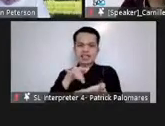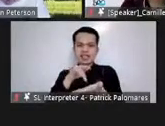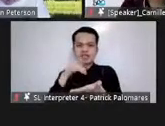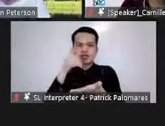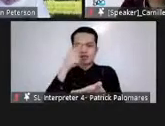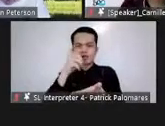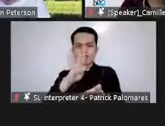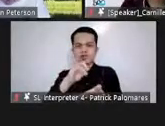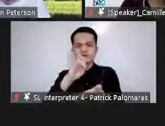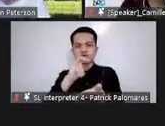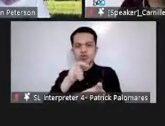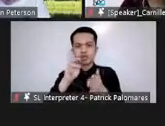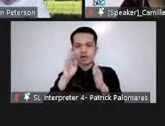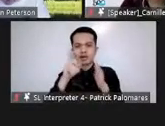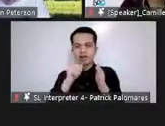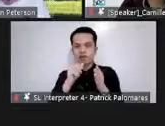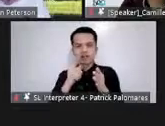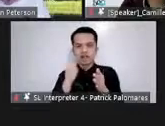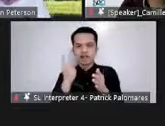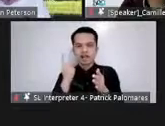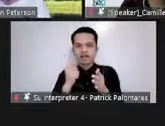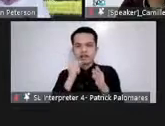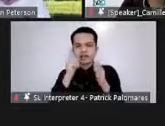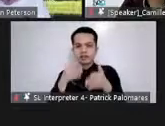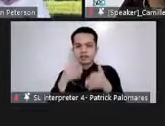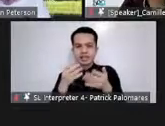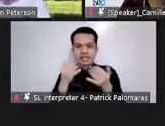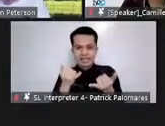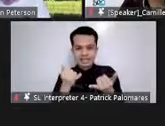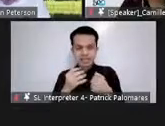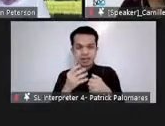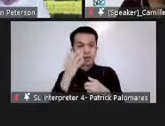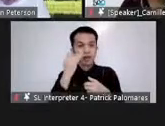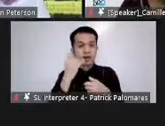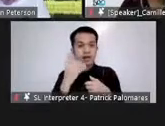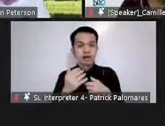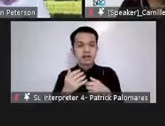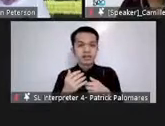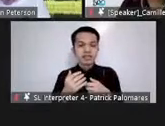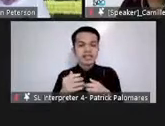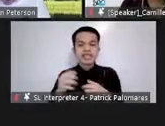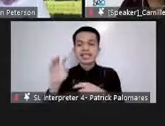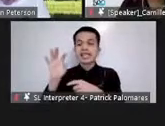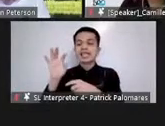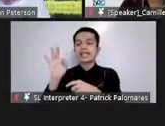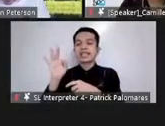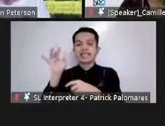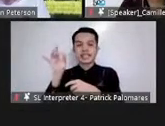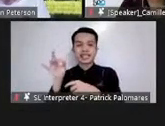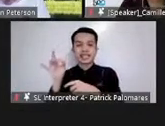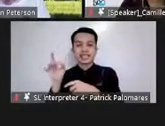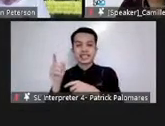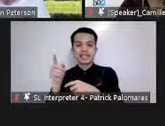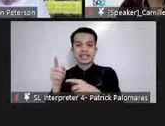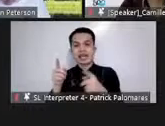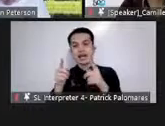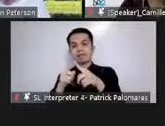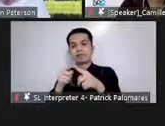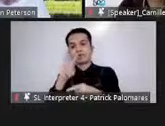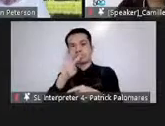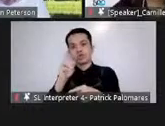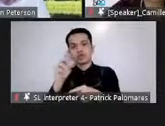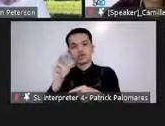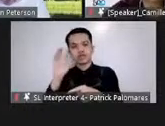boat shipwreck investigations at this time because in the 1980s until the